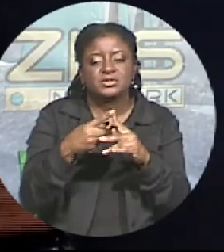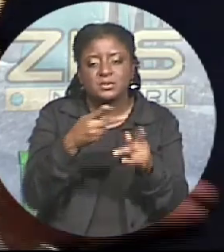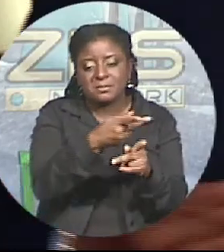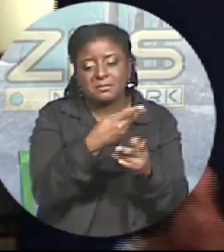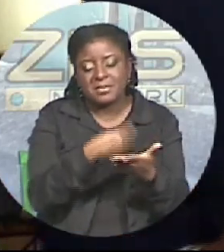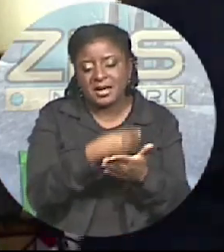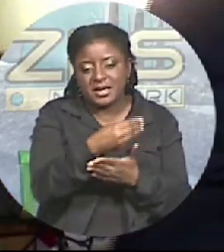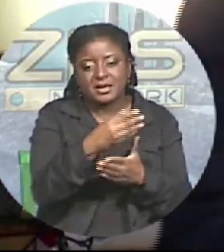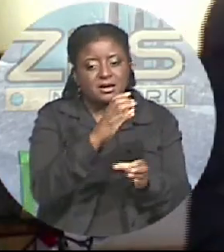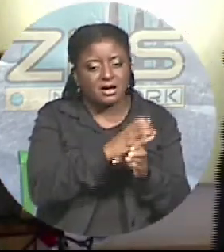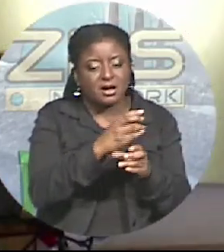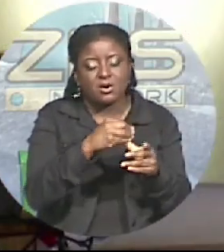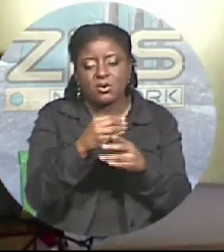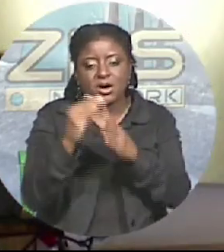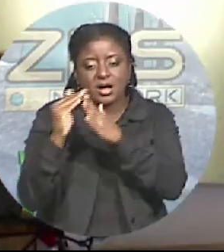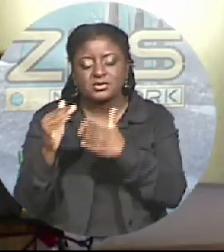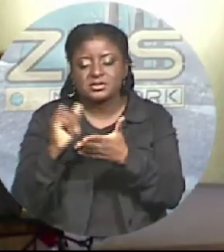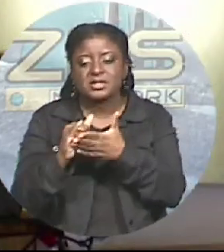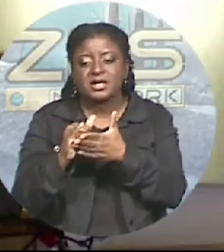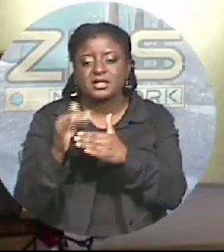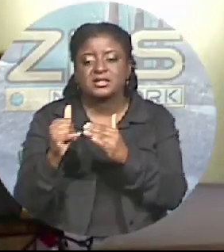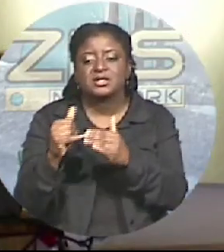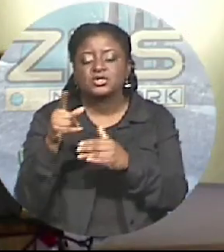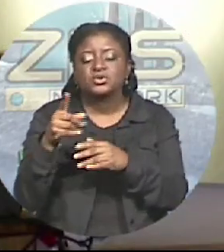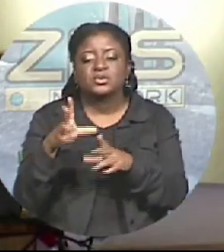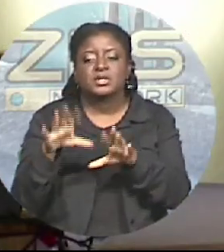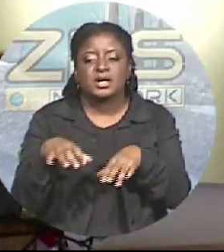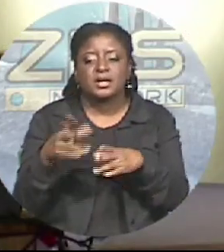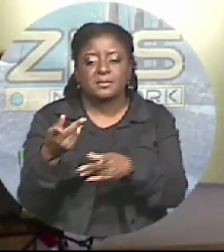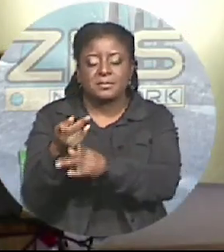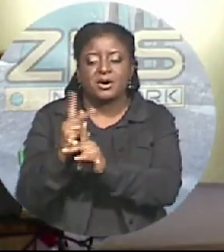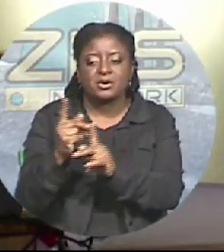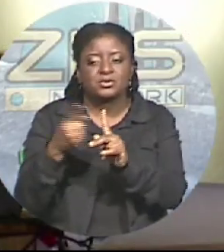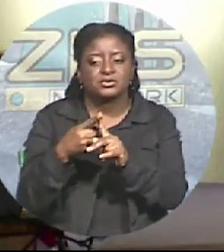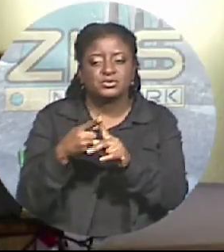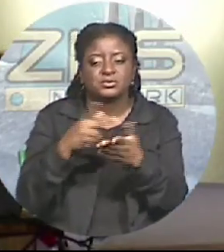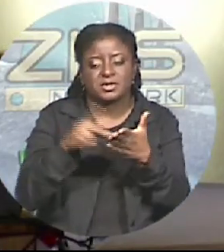than you can borrow to fund an enterprise.